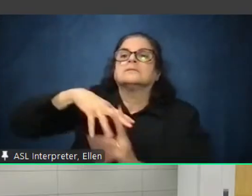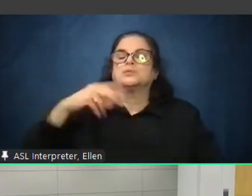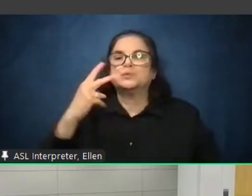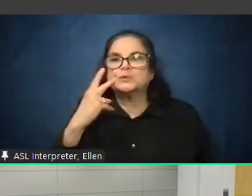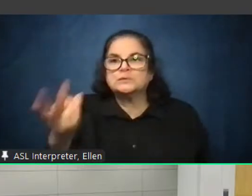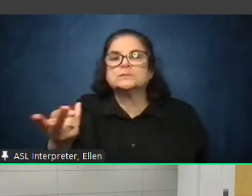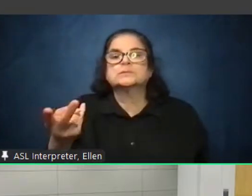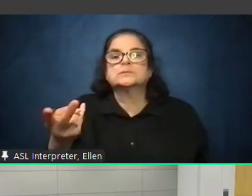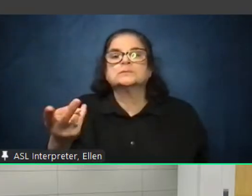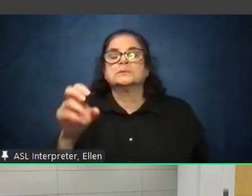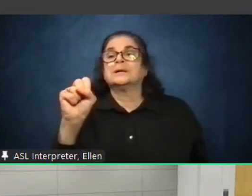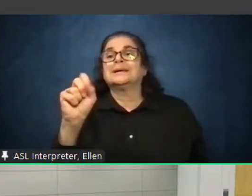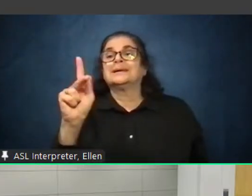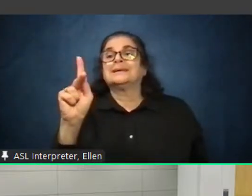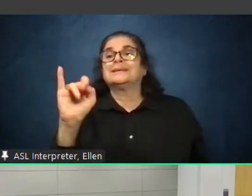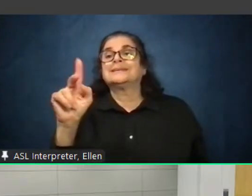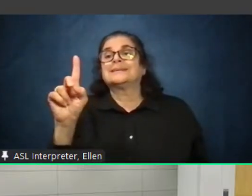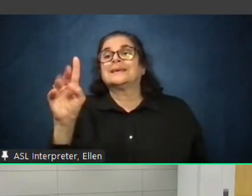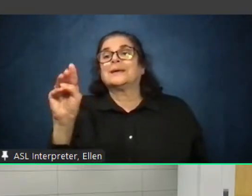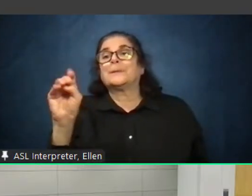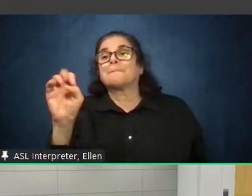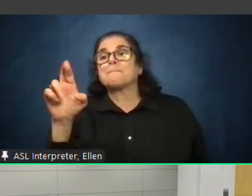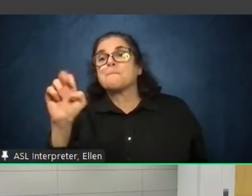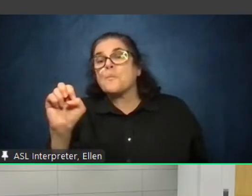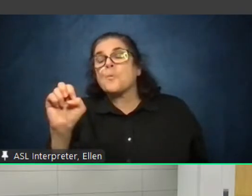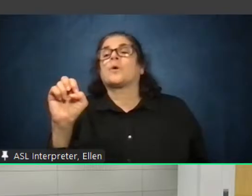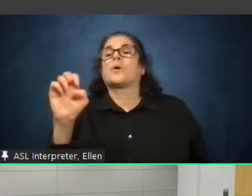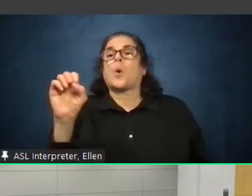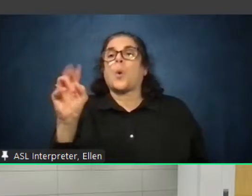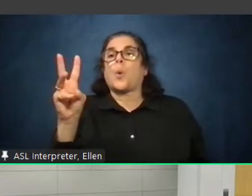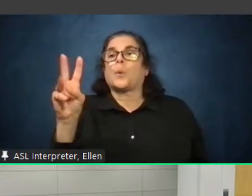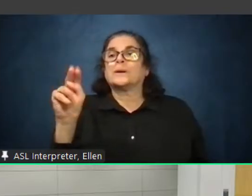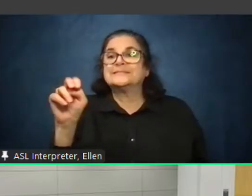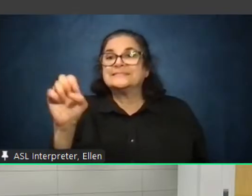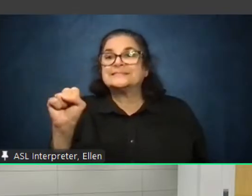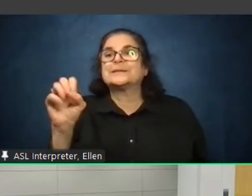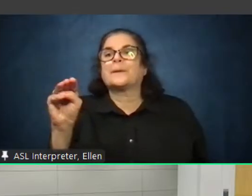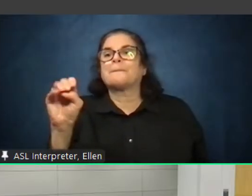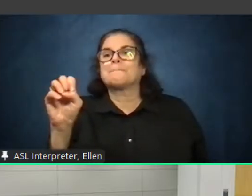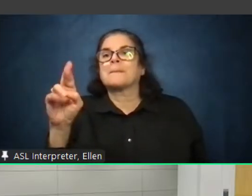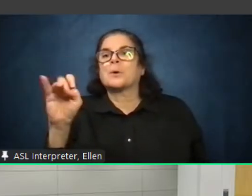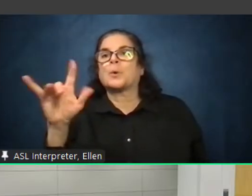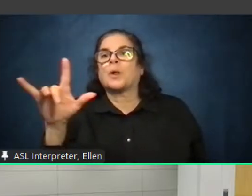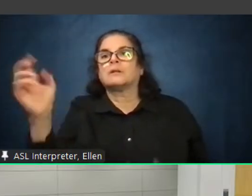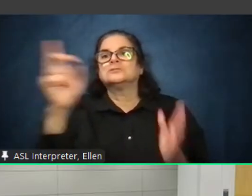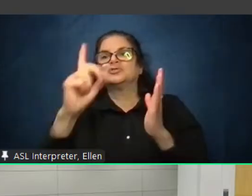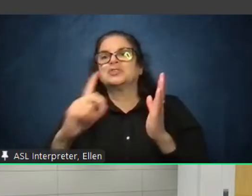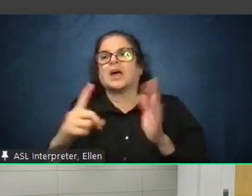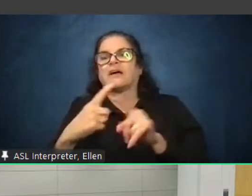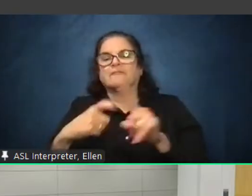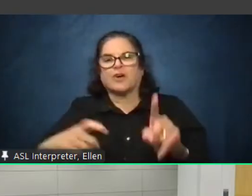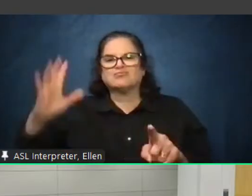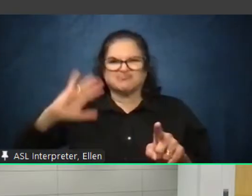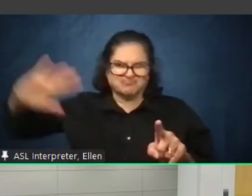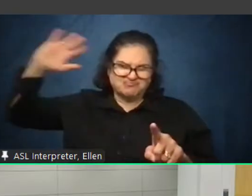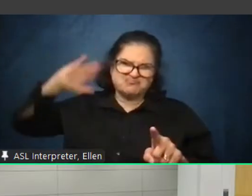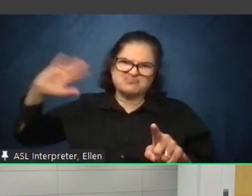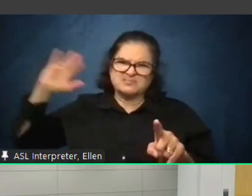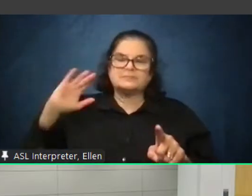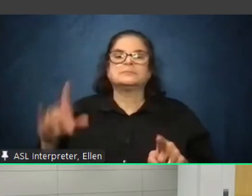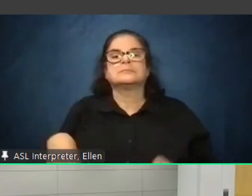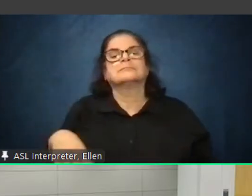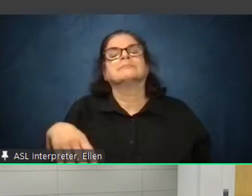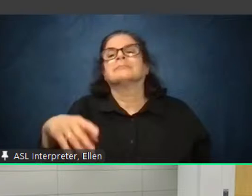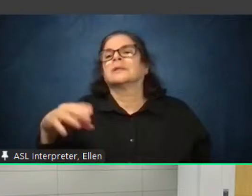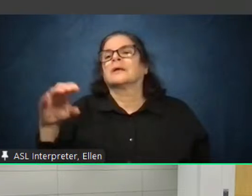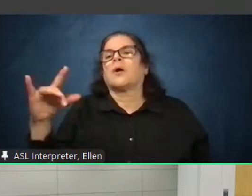Owings, and Merrill designs of the 1960s from the red line stations and the blue line stations on the O'Hare, they all had the bubble canopies that were all kind of